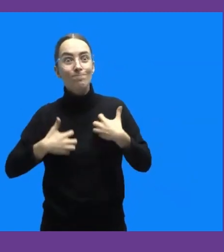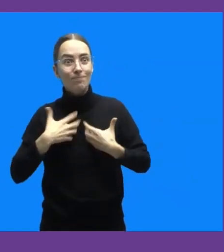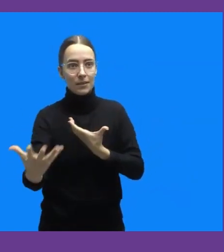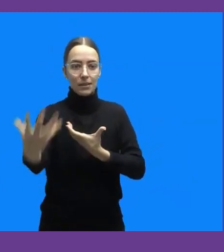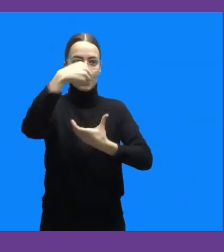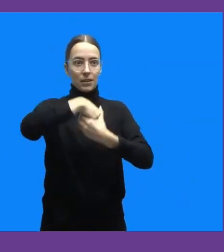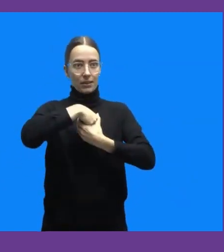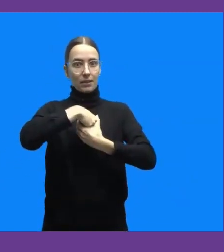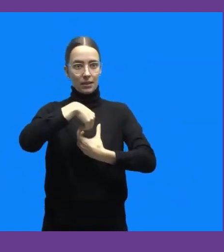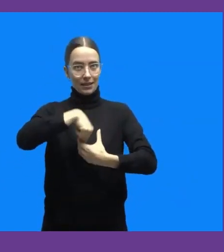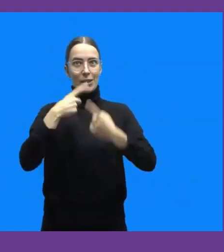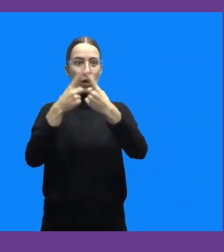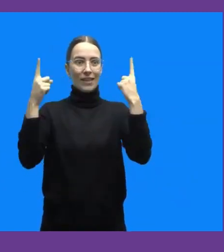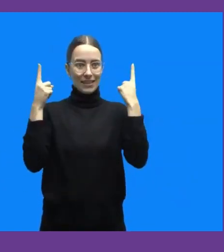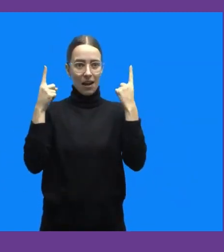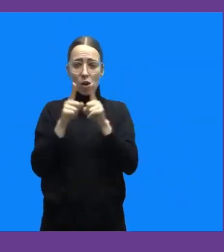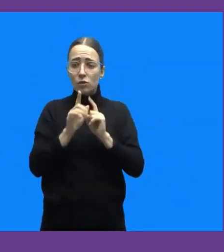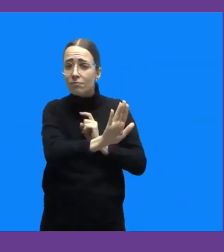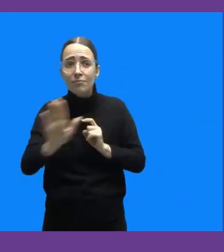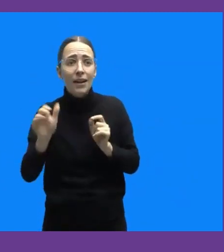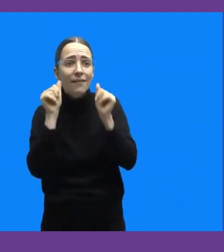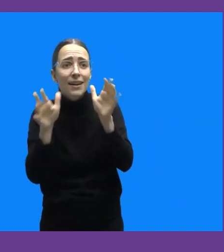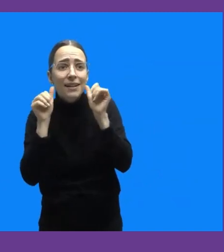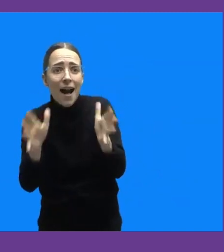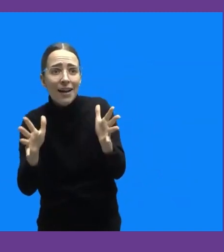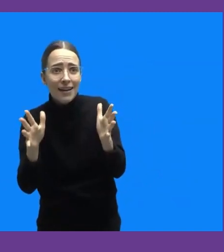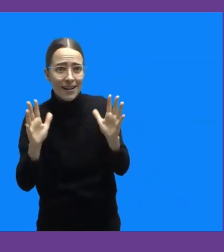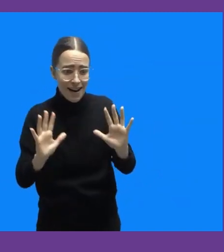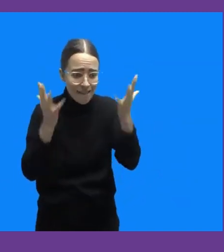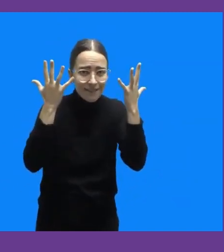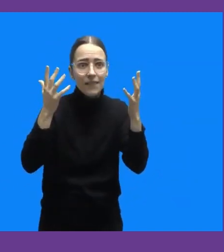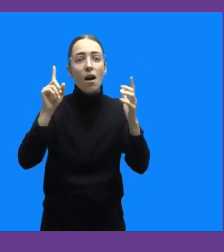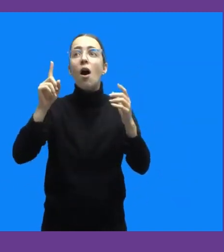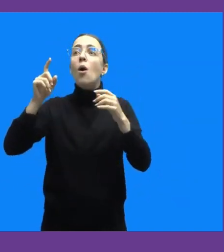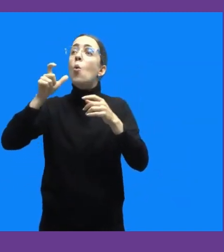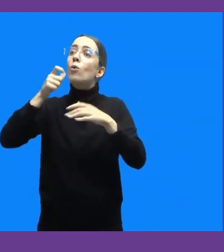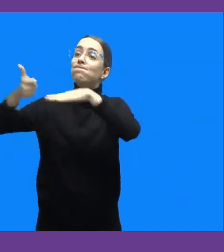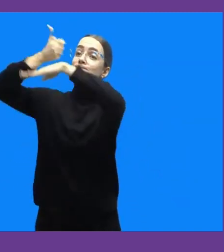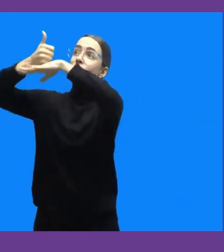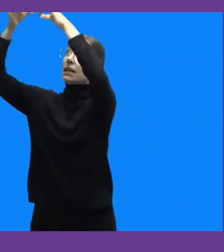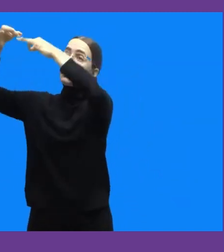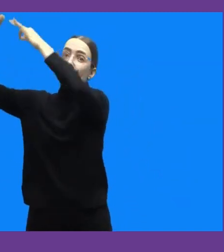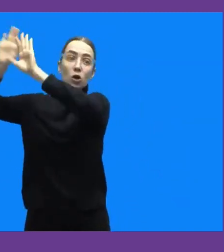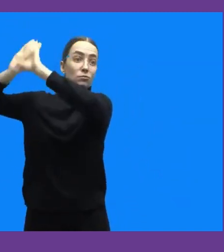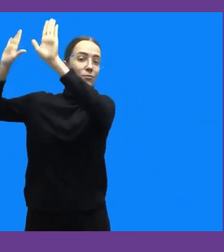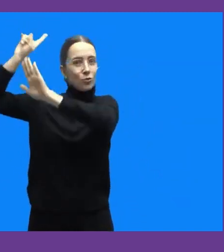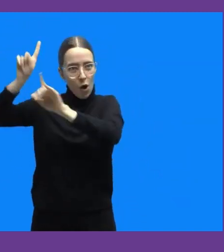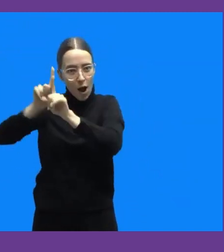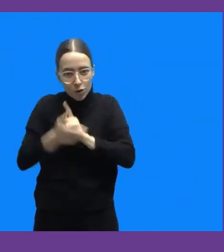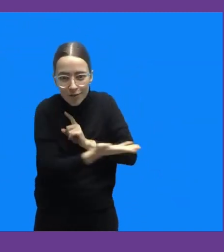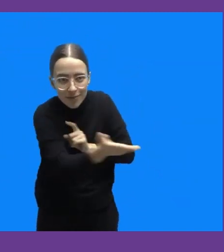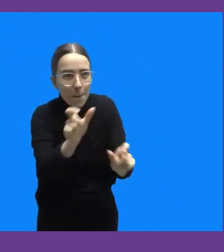life? So I think information of this sort, where you really then can